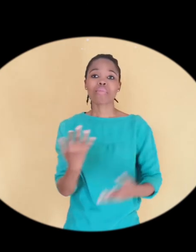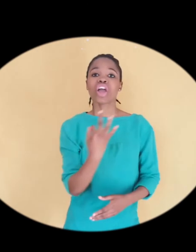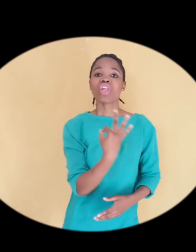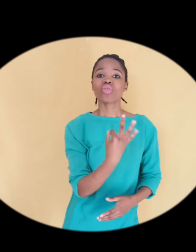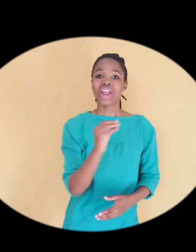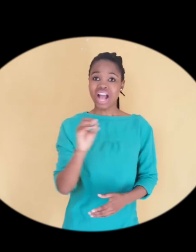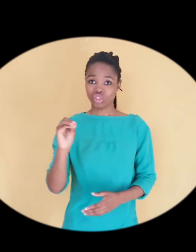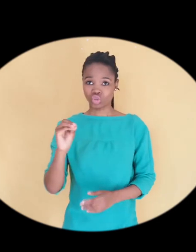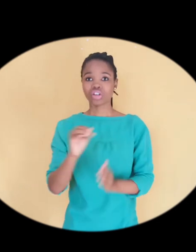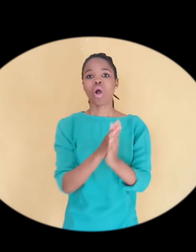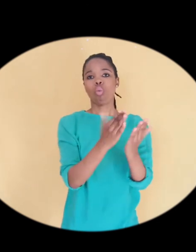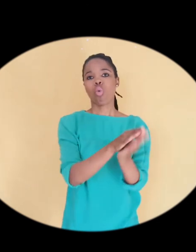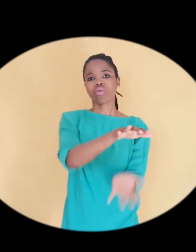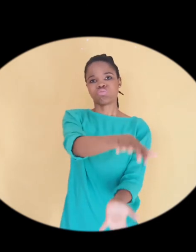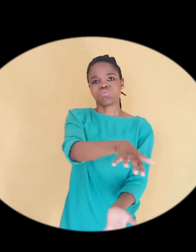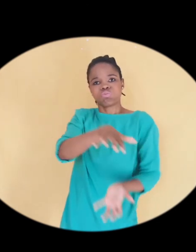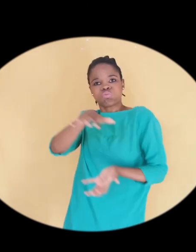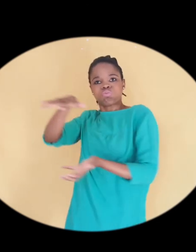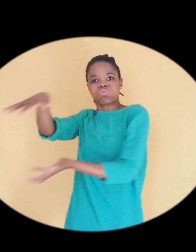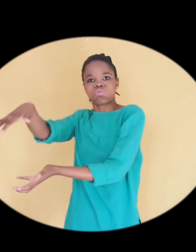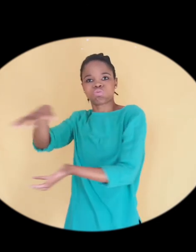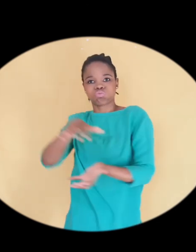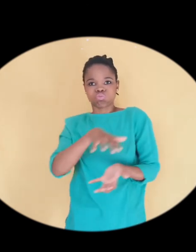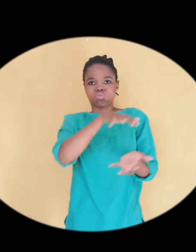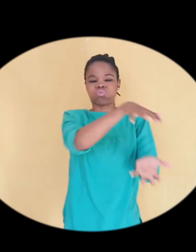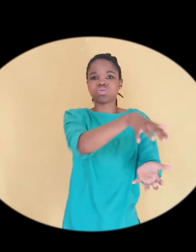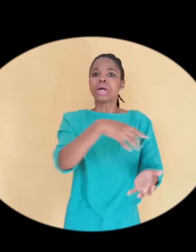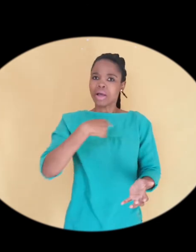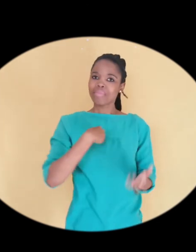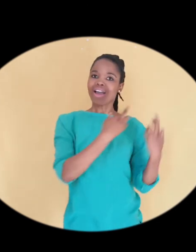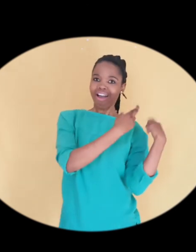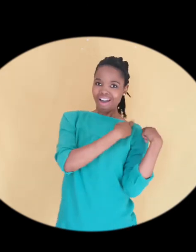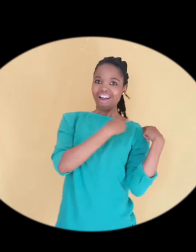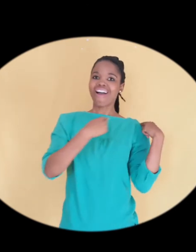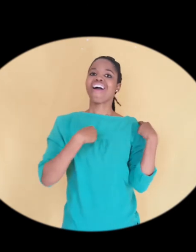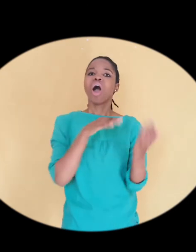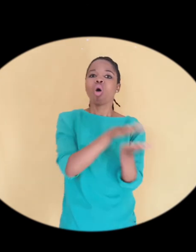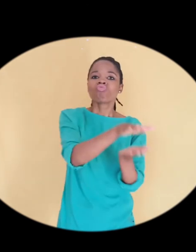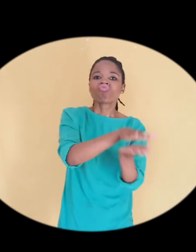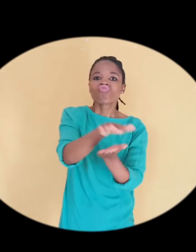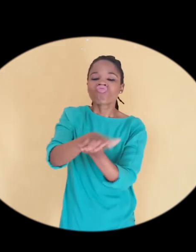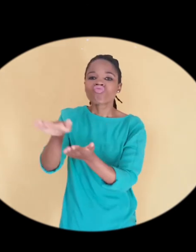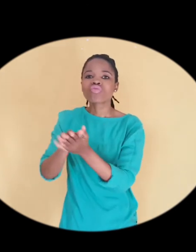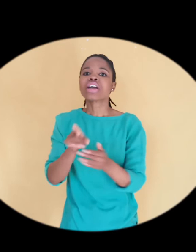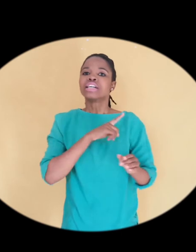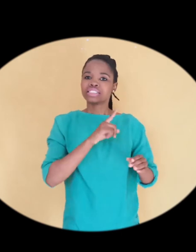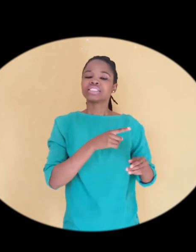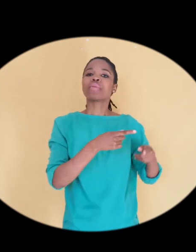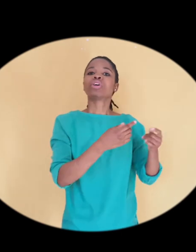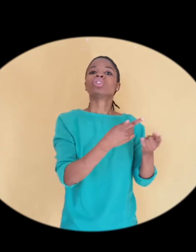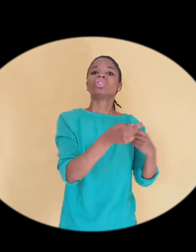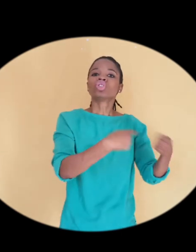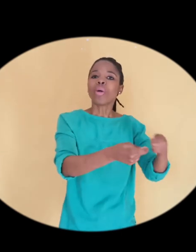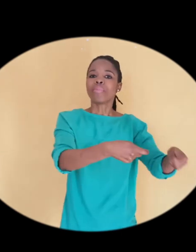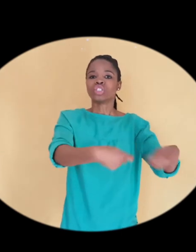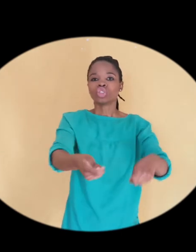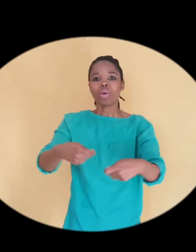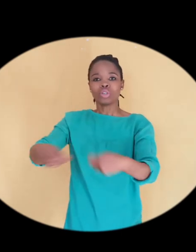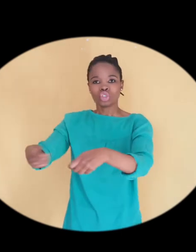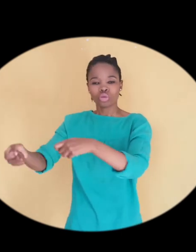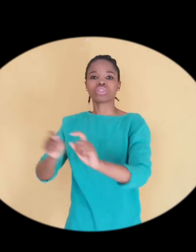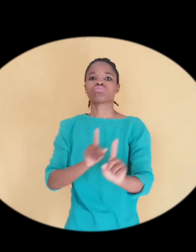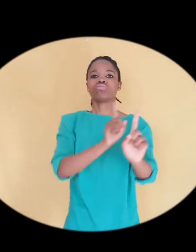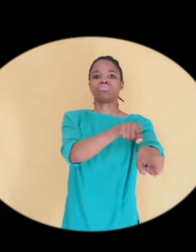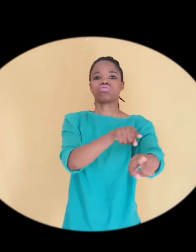So you have to print them, and then you deliver them to all the ones that want